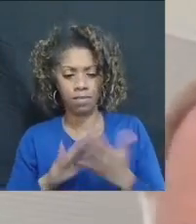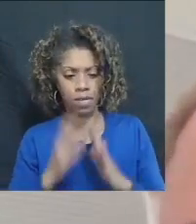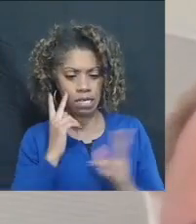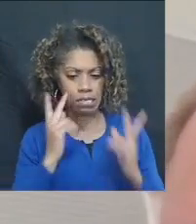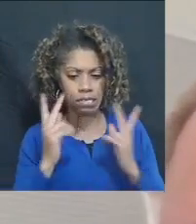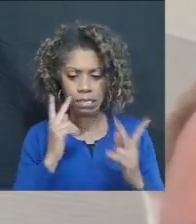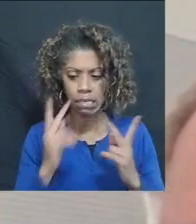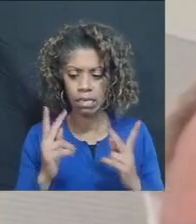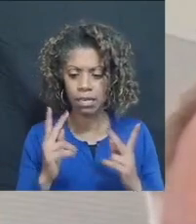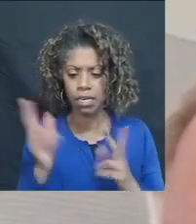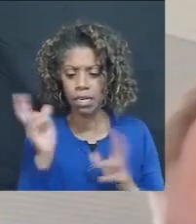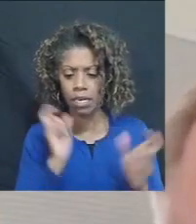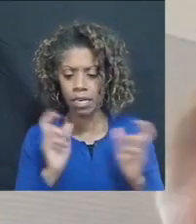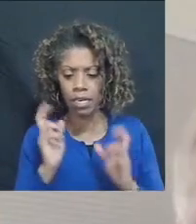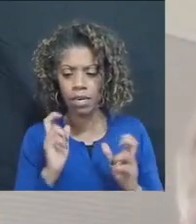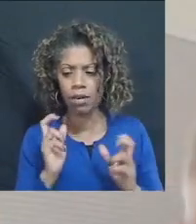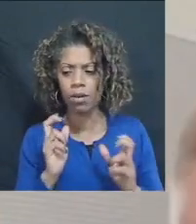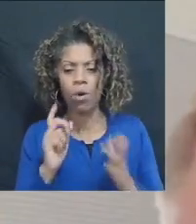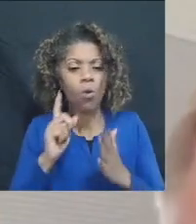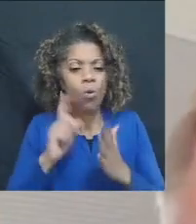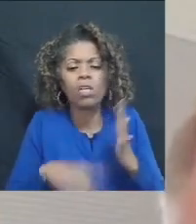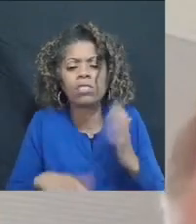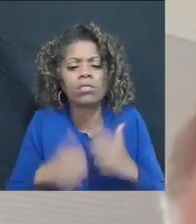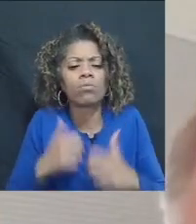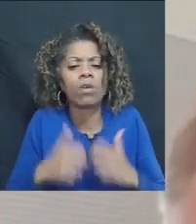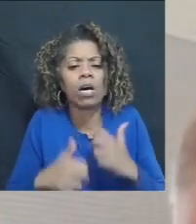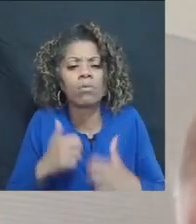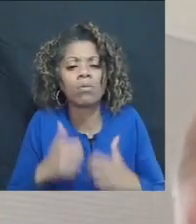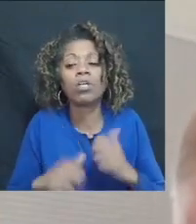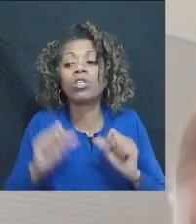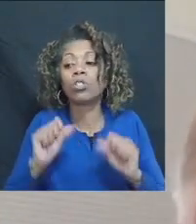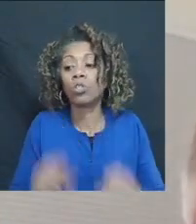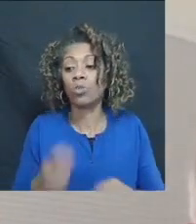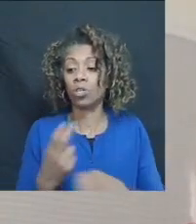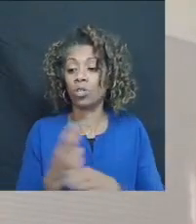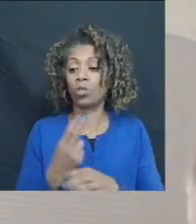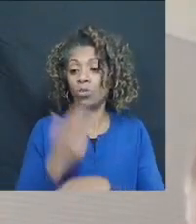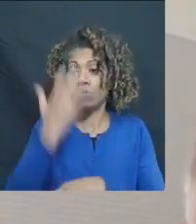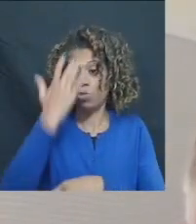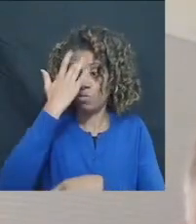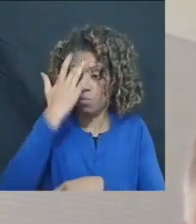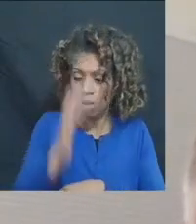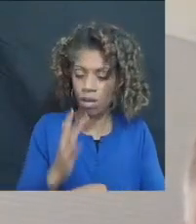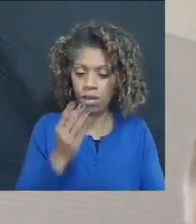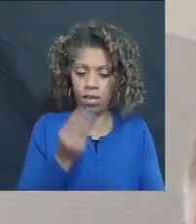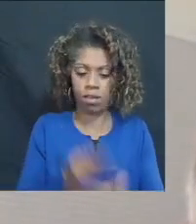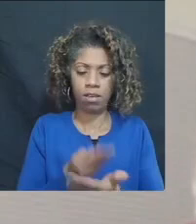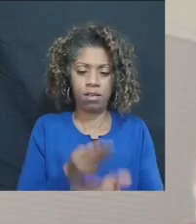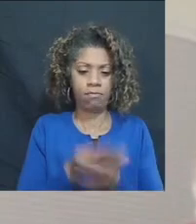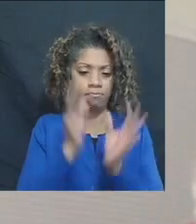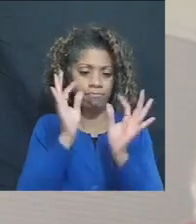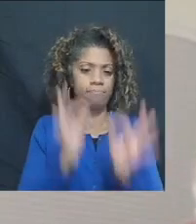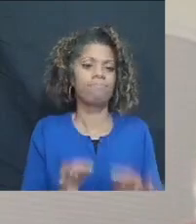making smart funding decisions. And this is not to say any of those three things, by the way, that there aren't a lot of great foundations doing this,